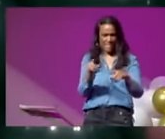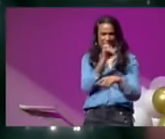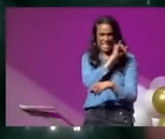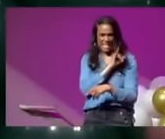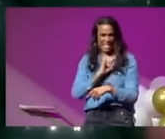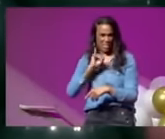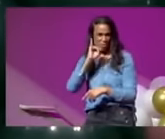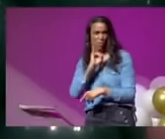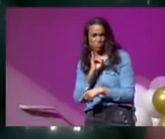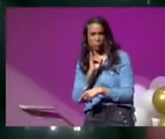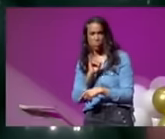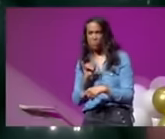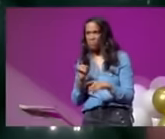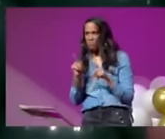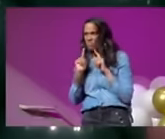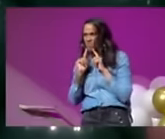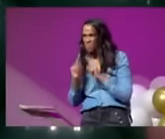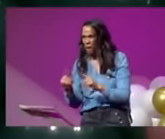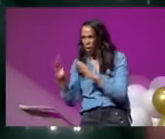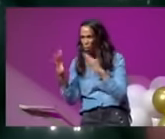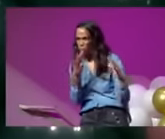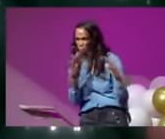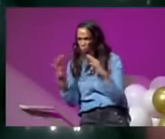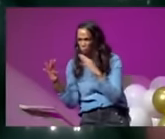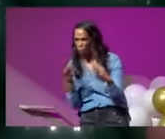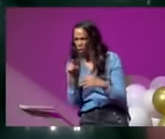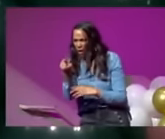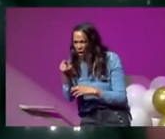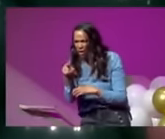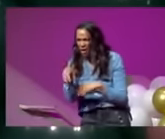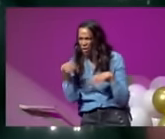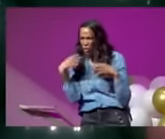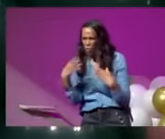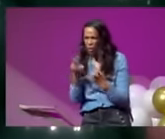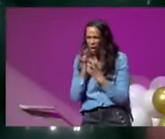Israeli response. And the Israeli response